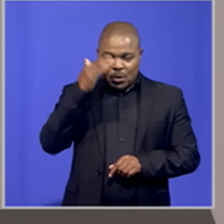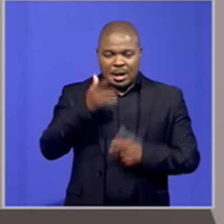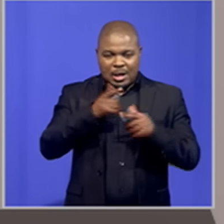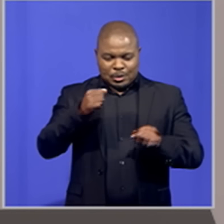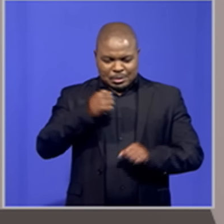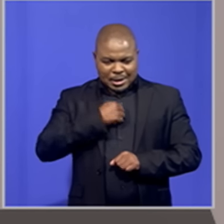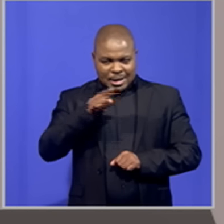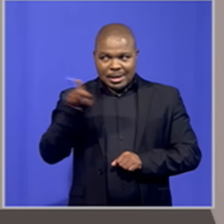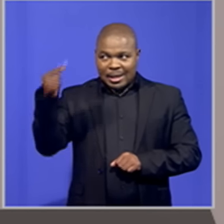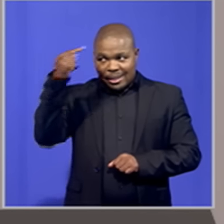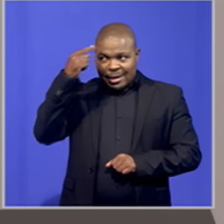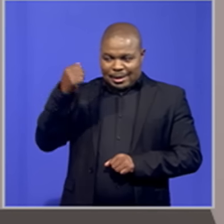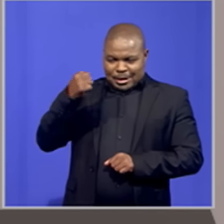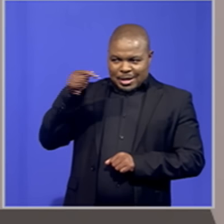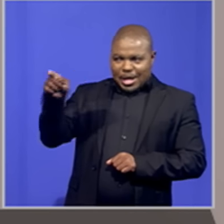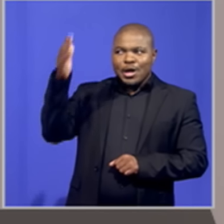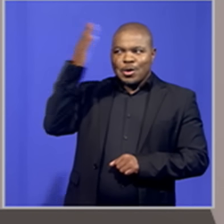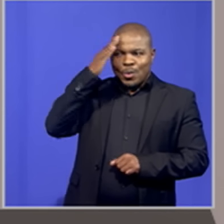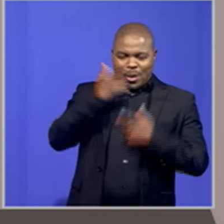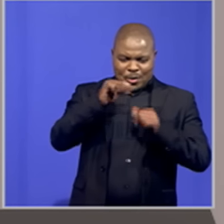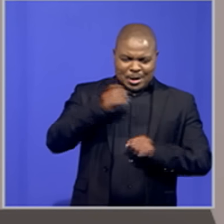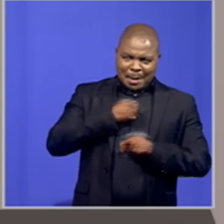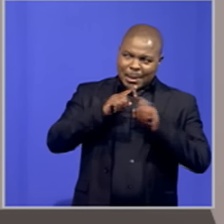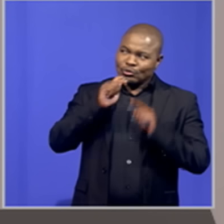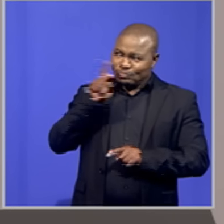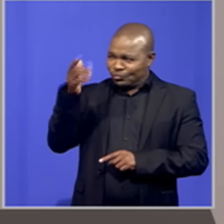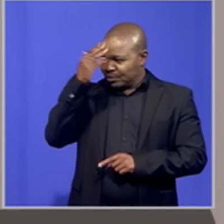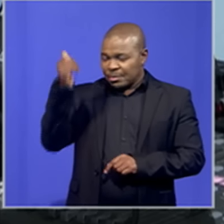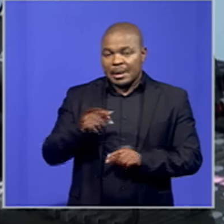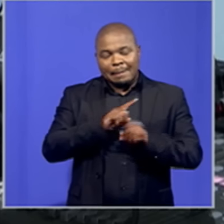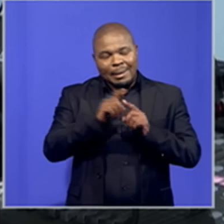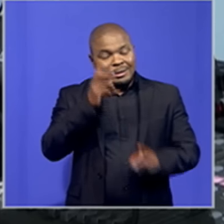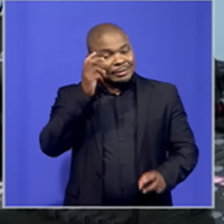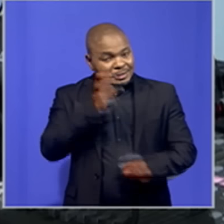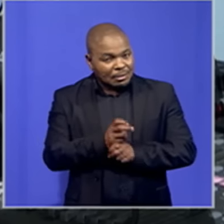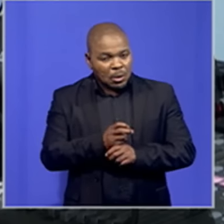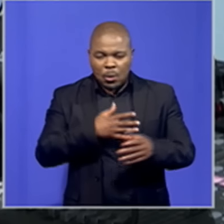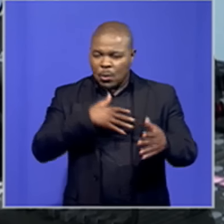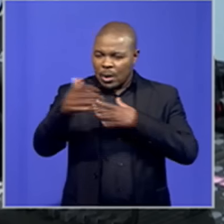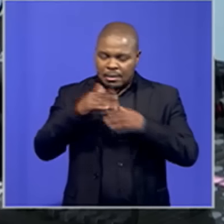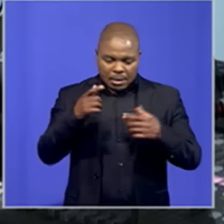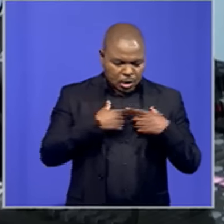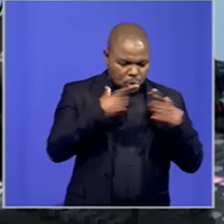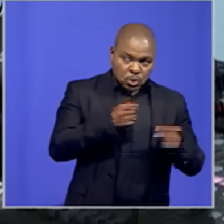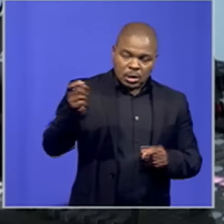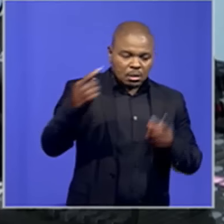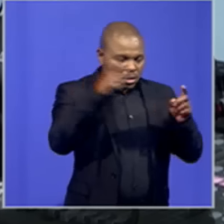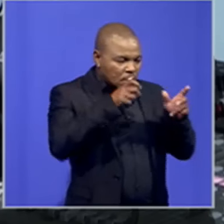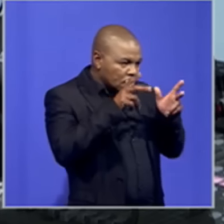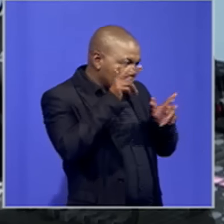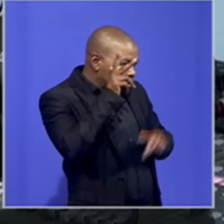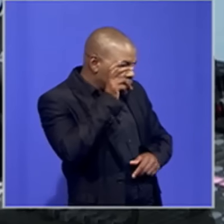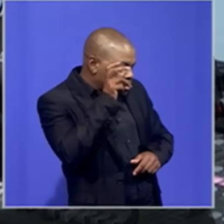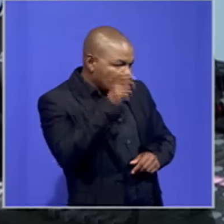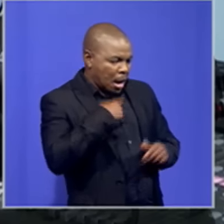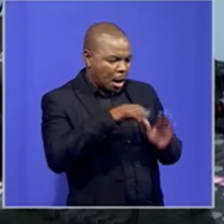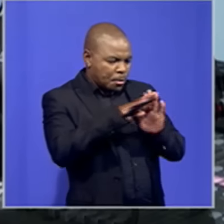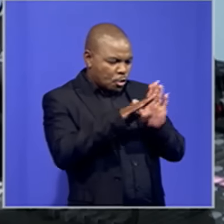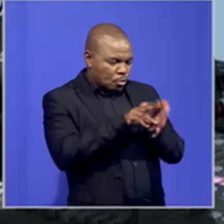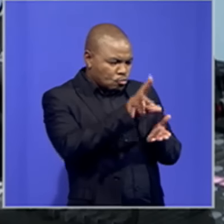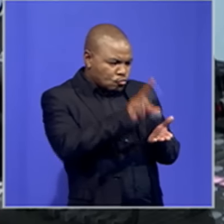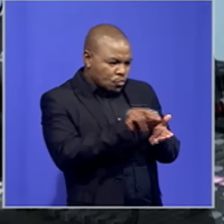know my language. So it was tough for us. Whatever we do, they come and listen. If you record a program,